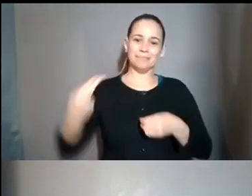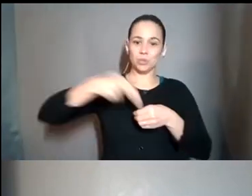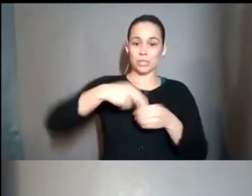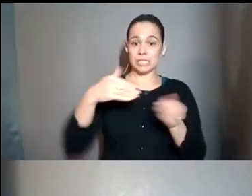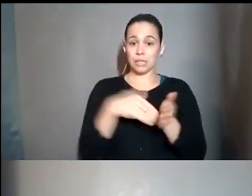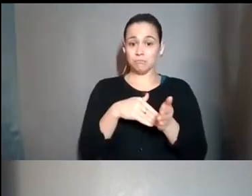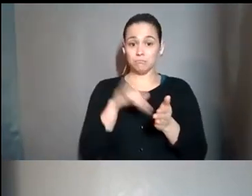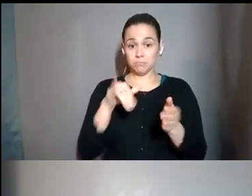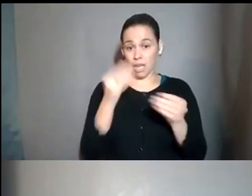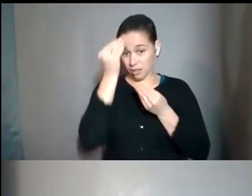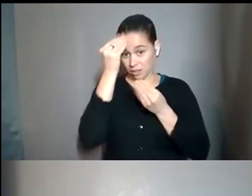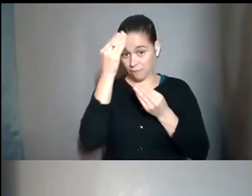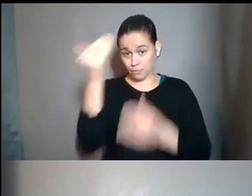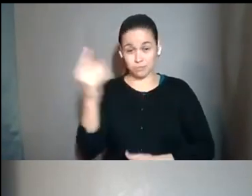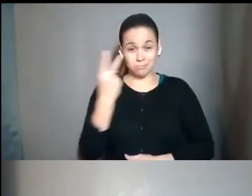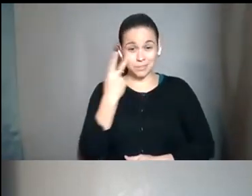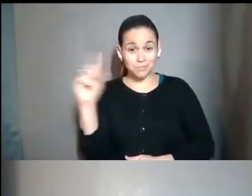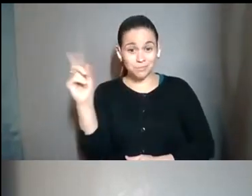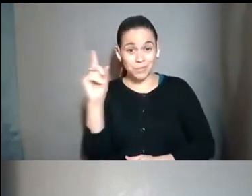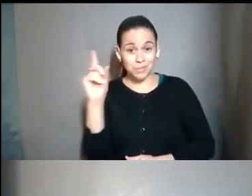available on our website.